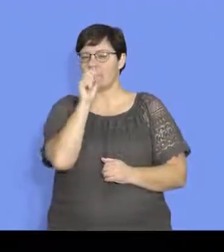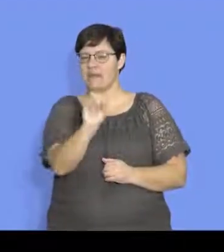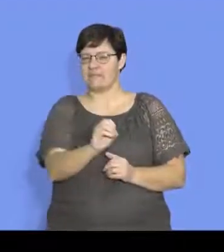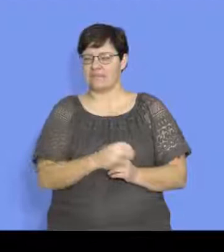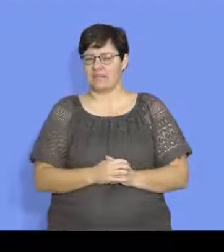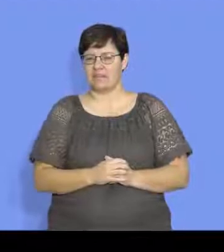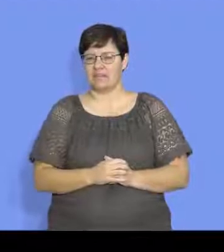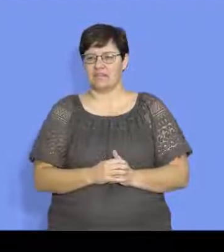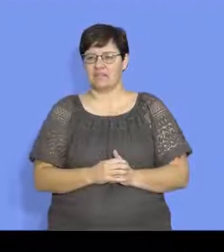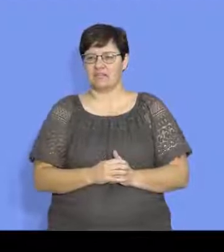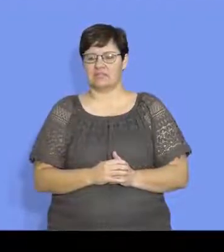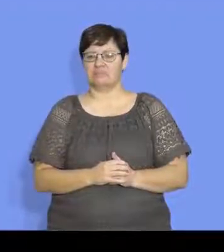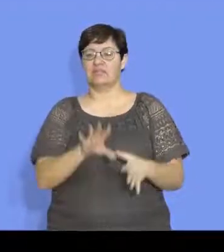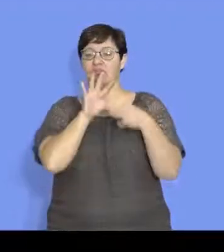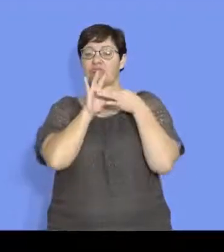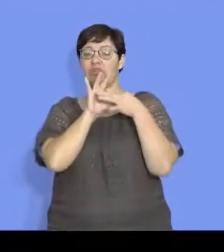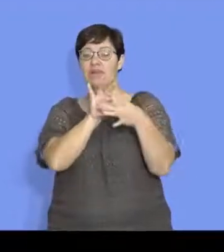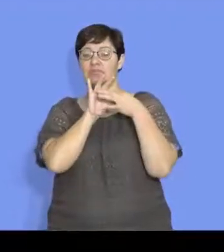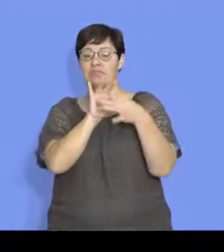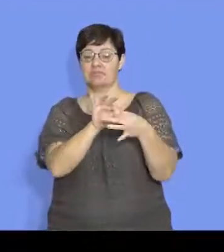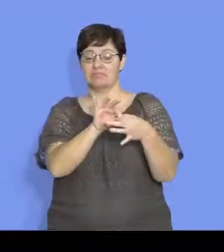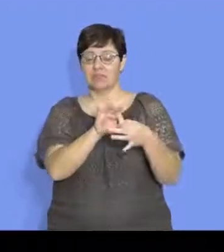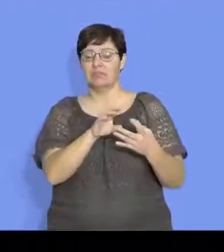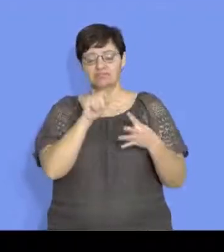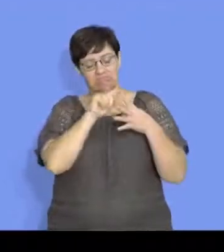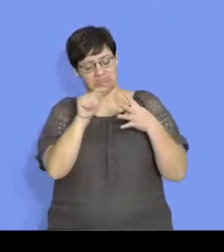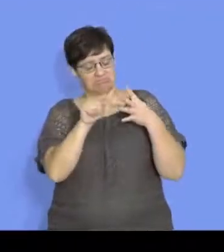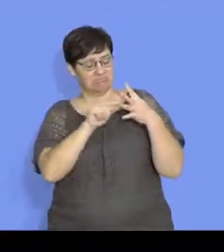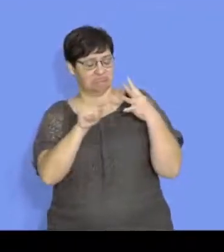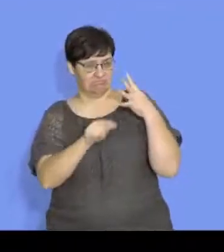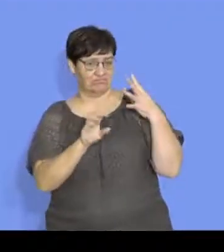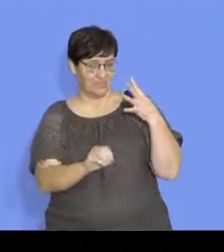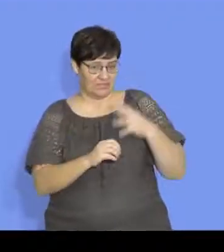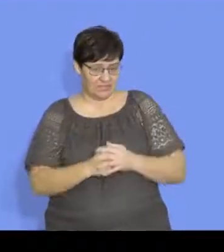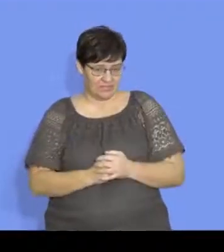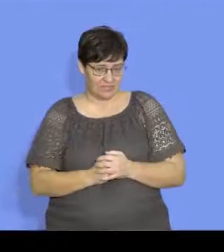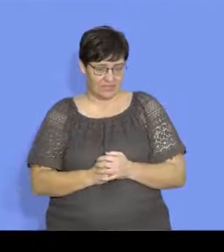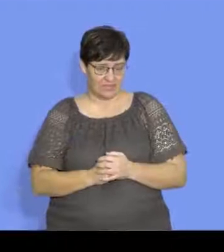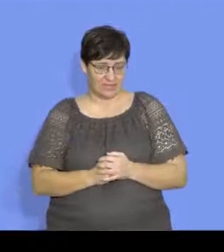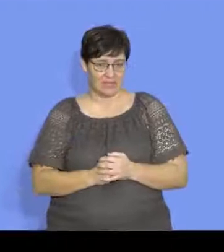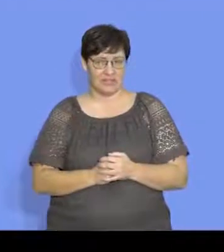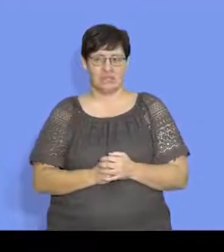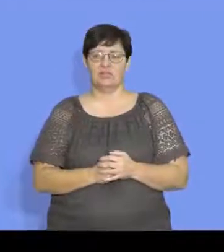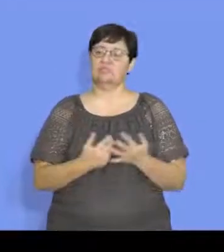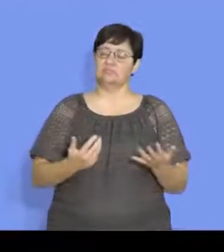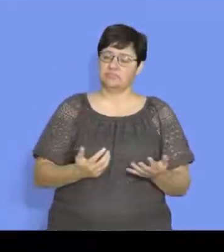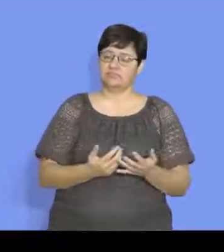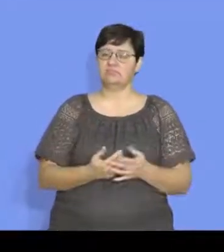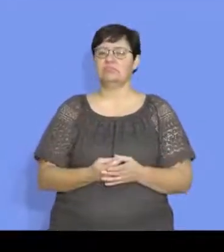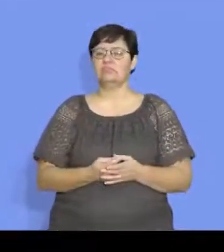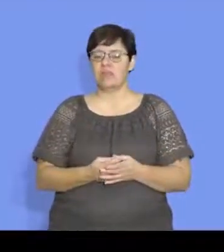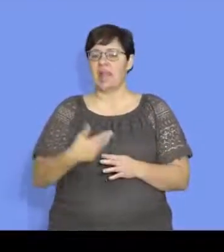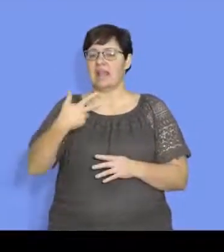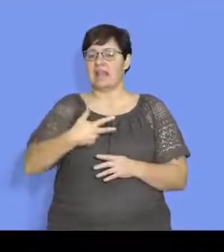about relationships. There are different types of relationships in physics and in chemistry, and we can classify